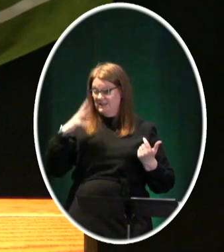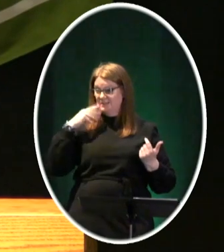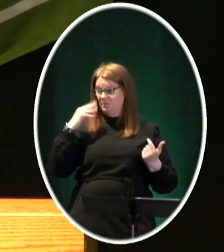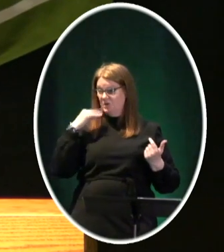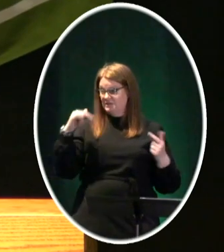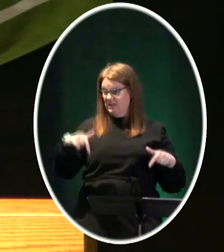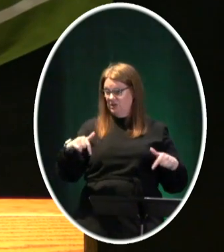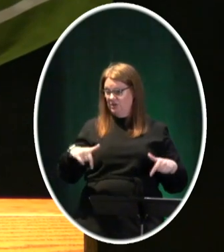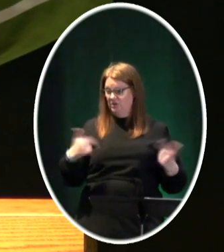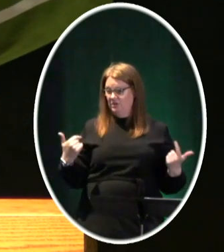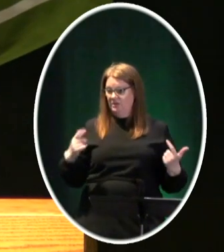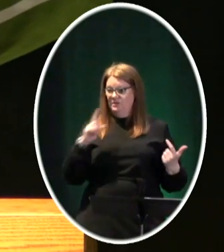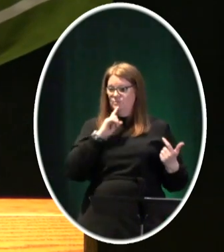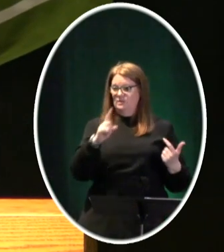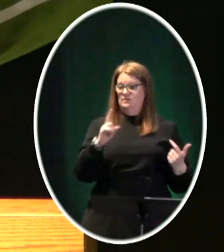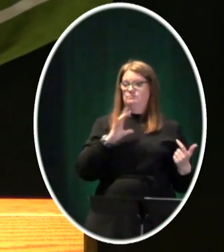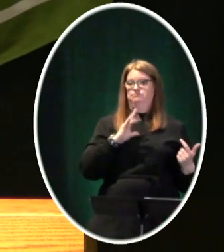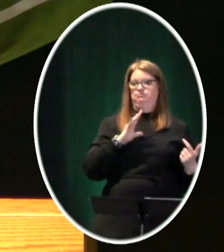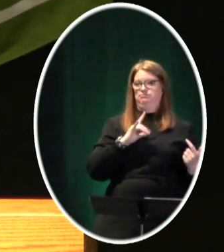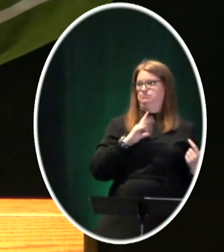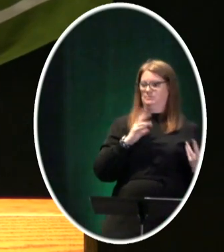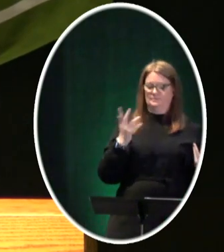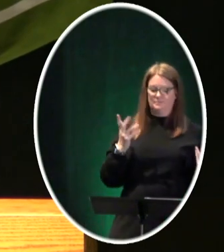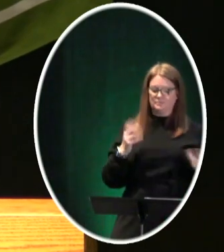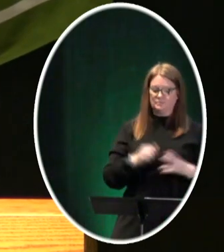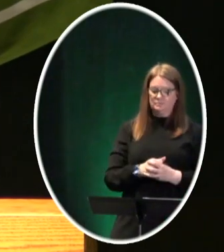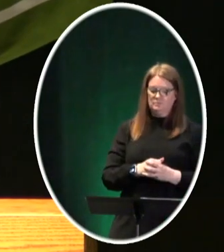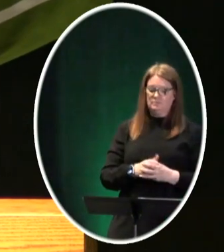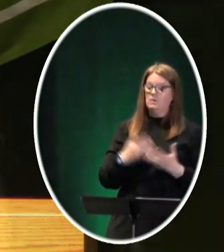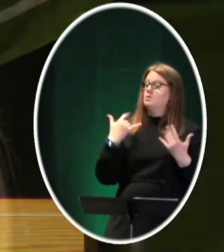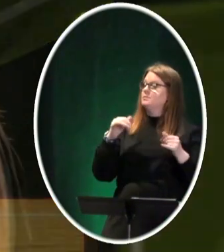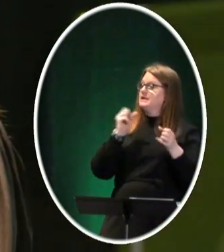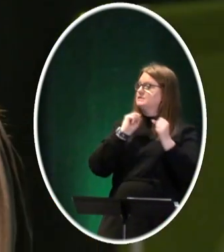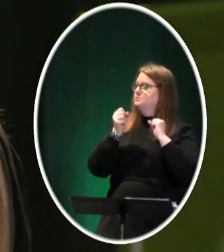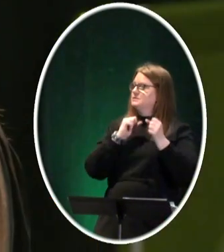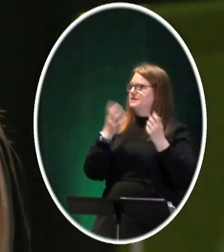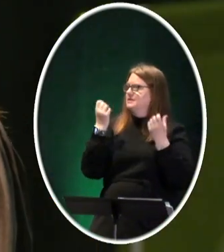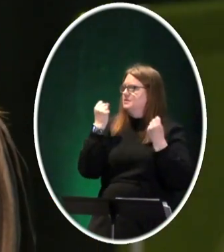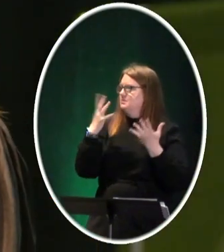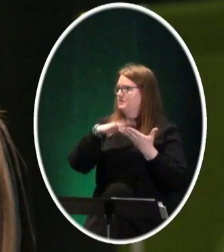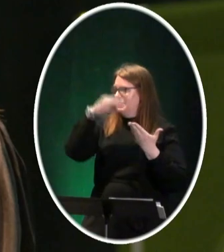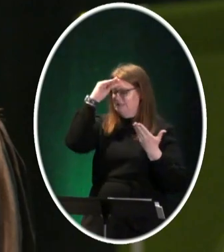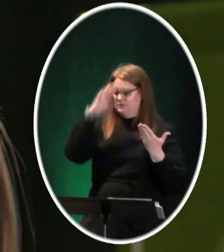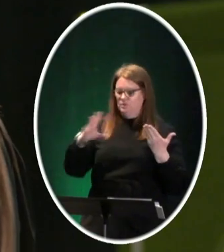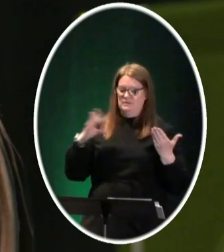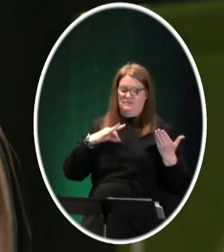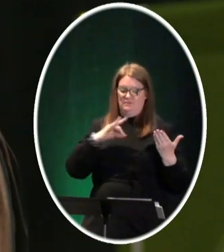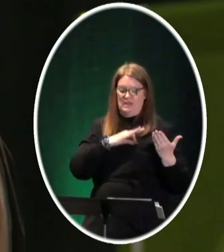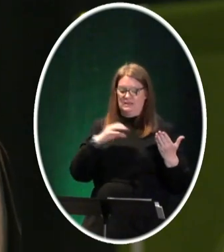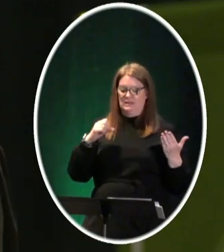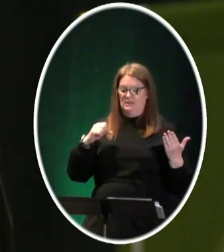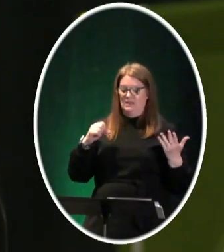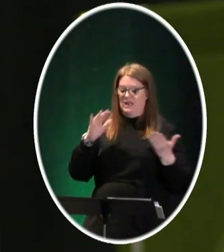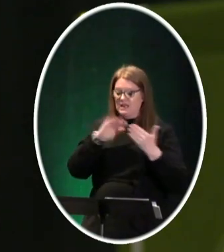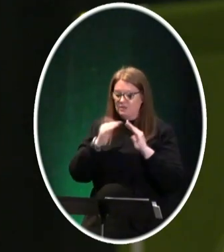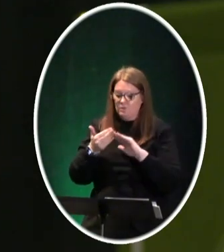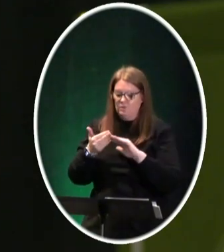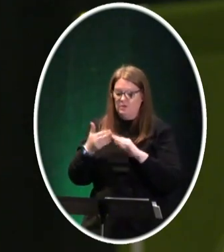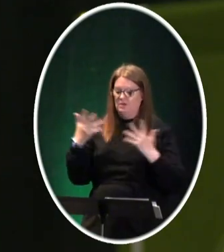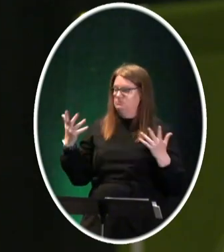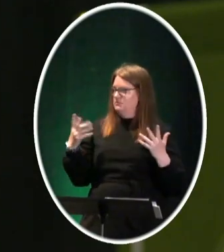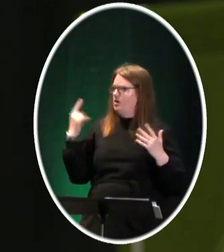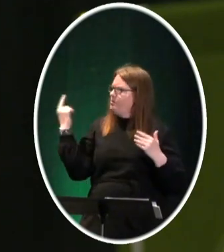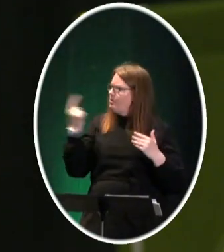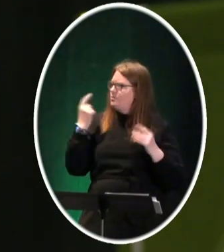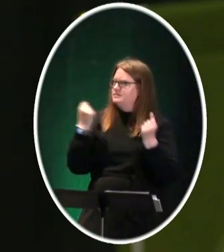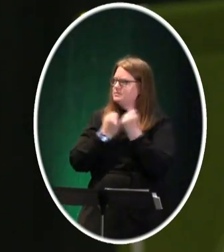BSC has been outstanding. While playing sports, I had so many students, faculty, and community there to support